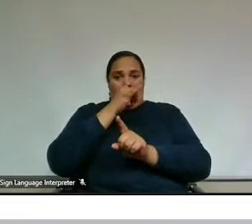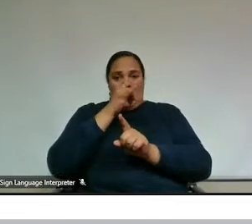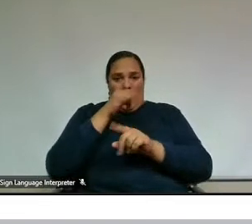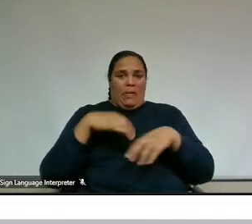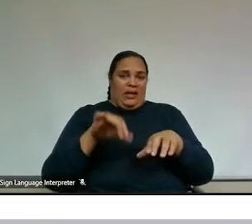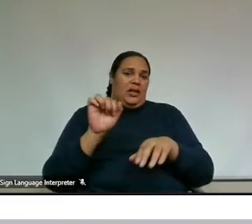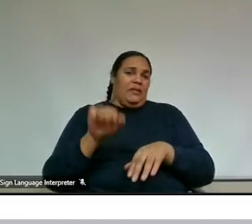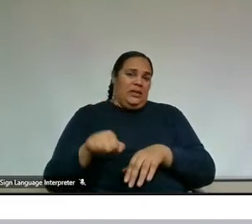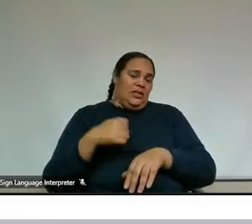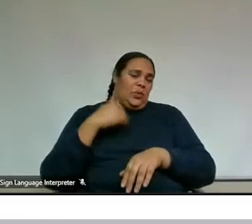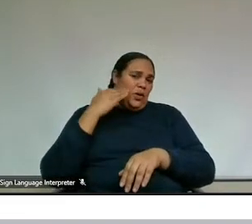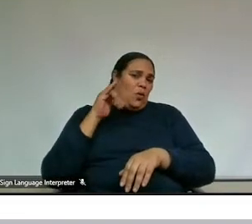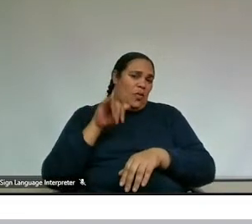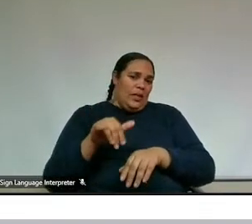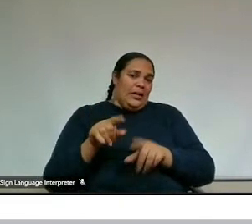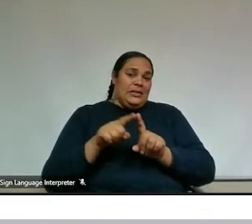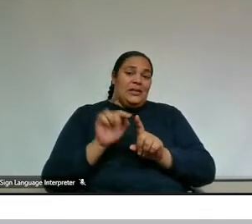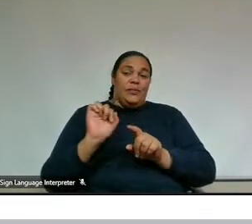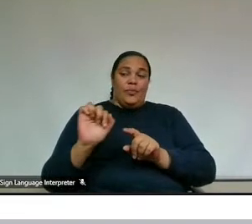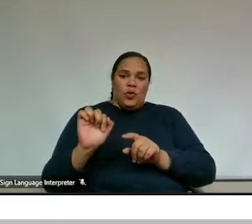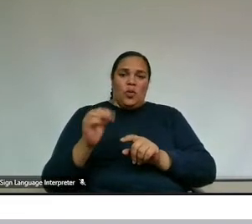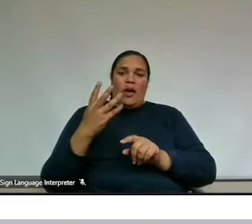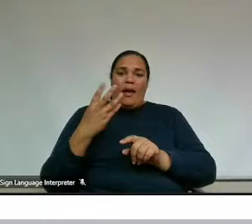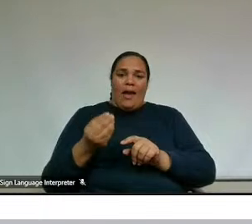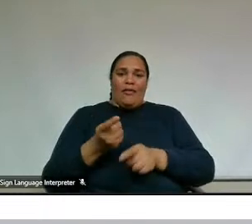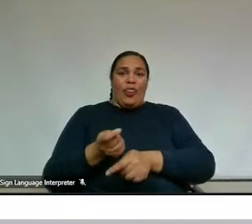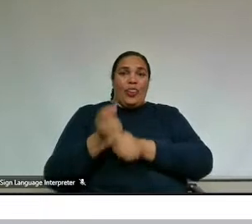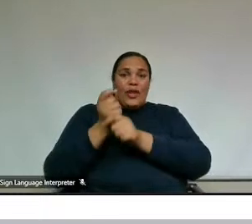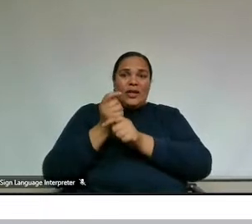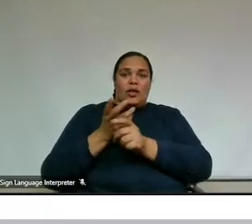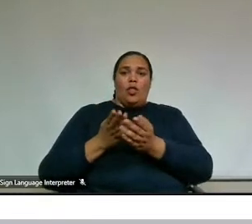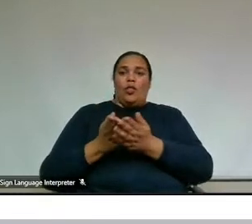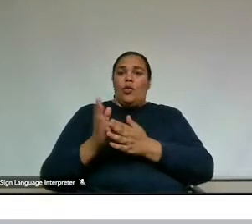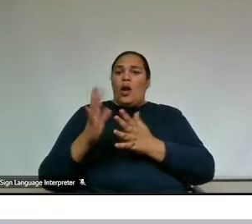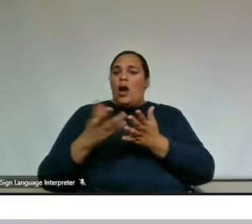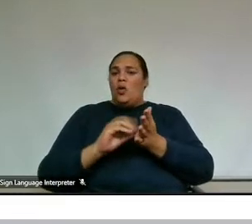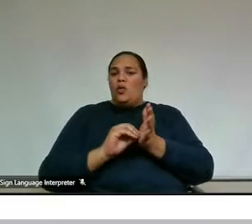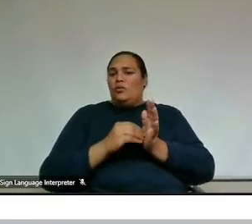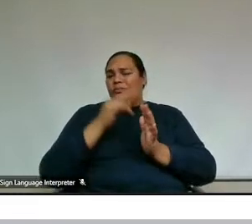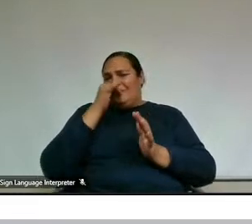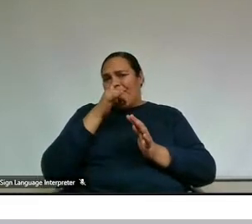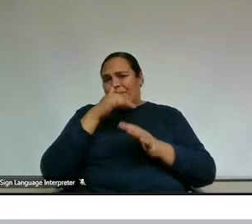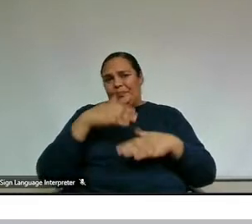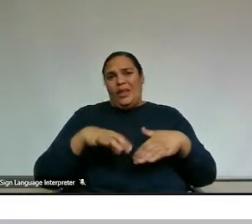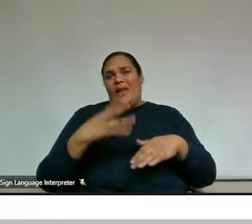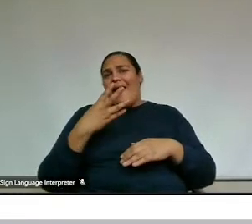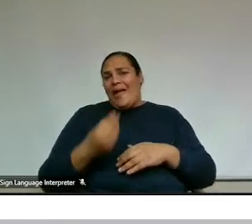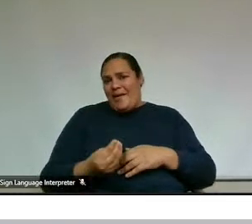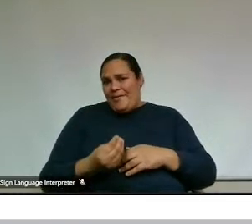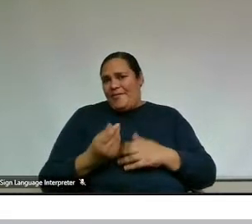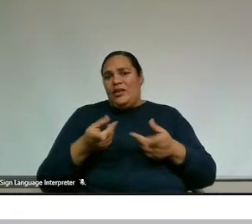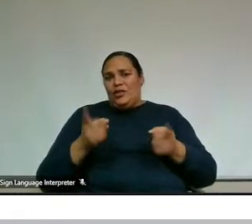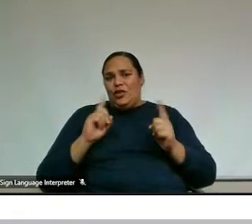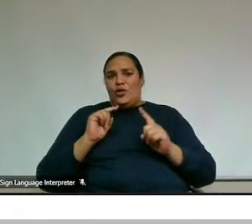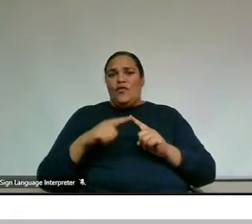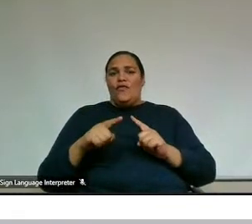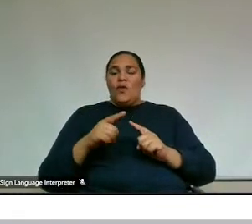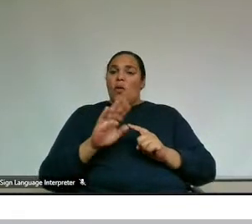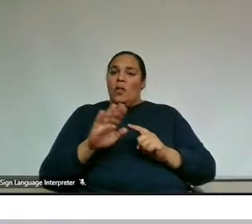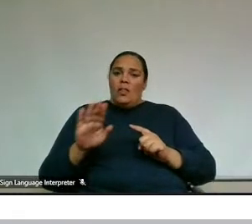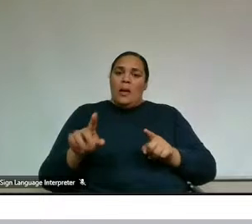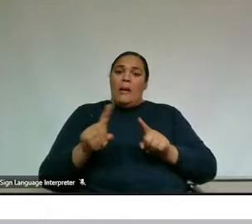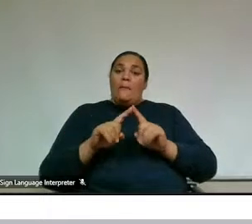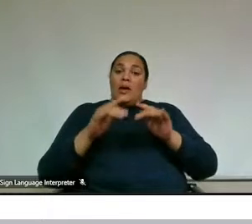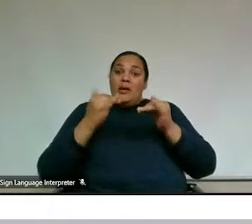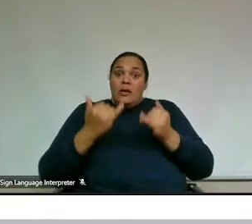activities and they are threatened by all criminal activities, but now